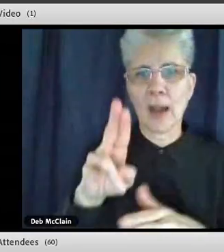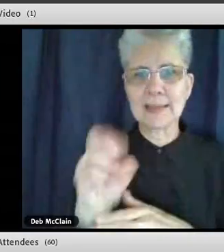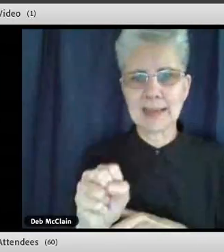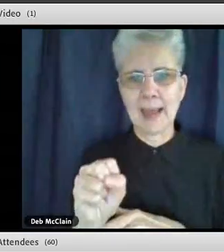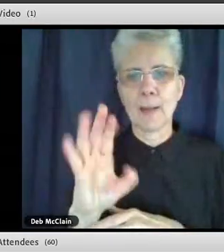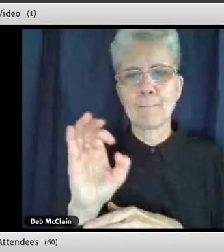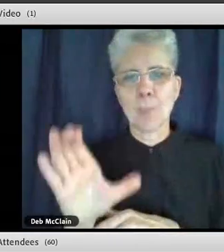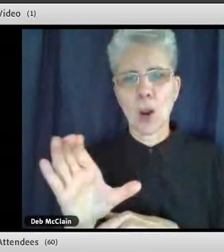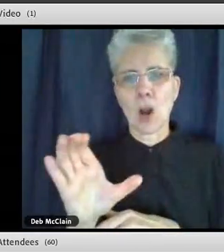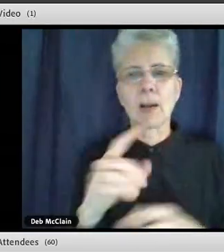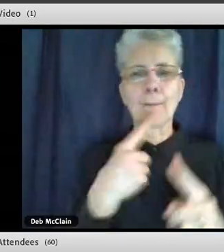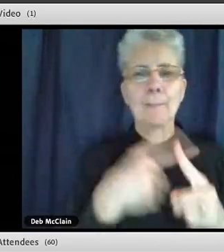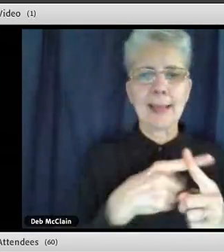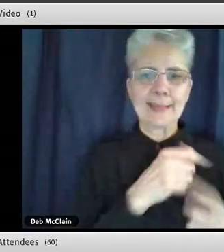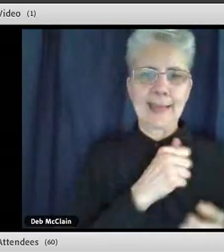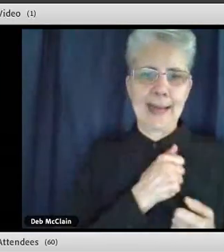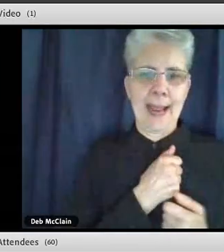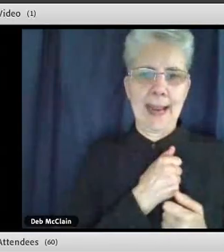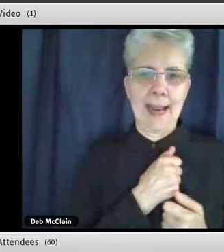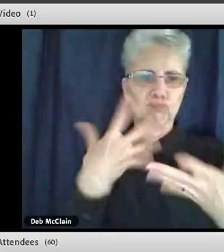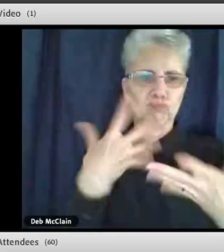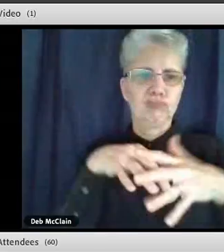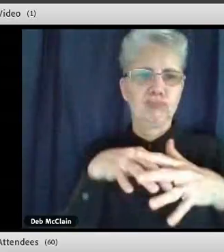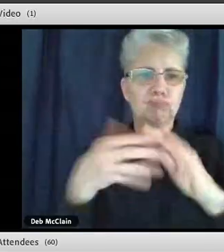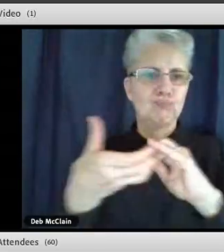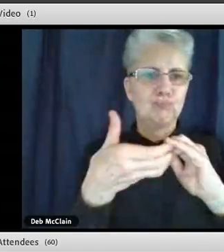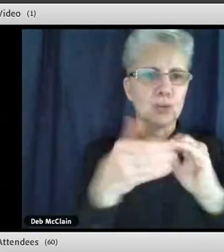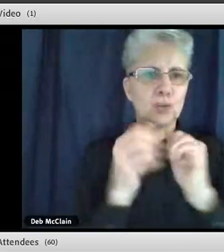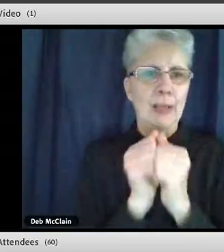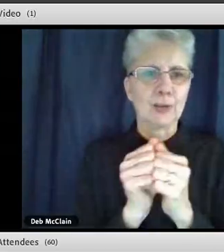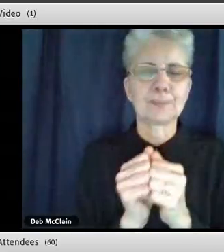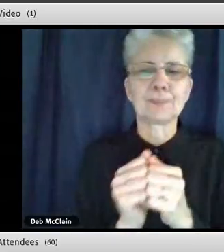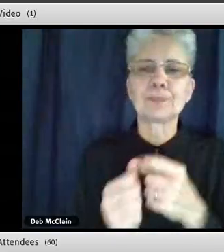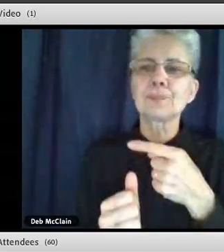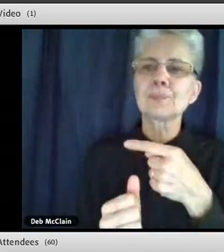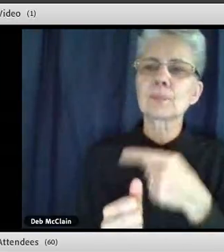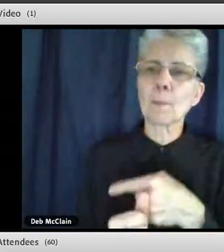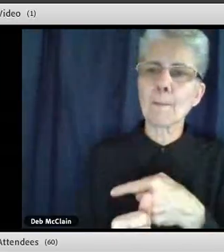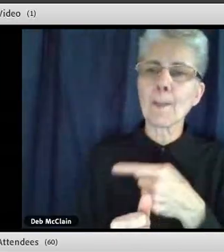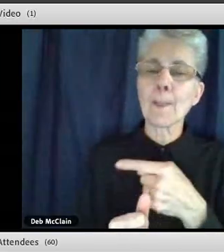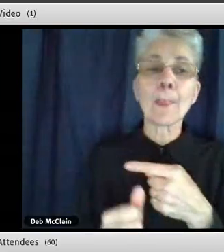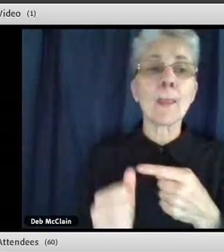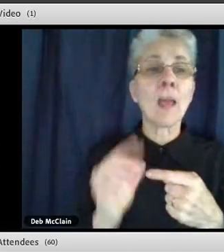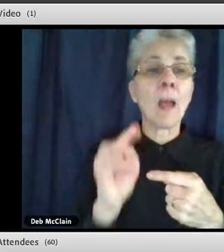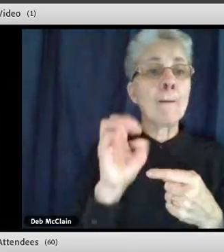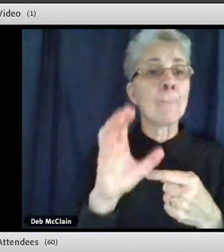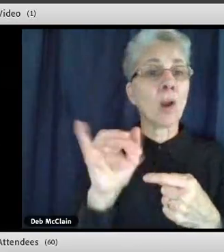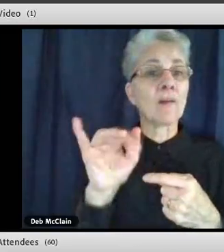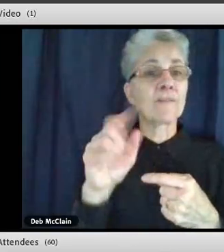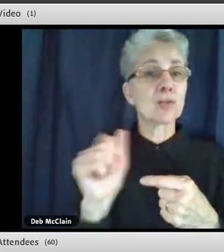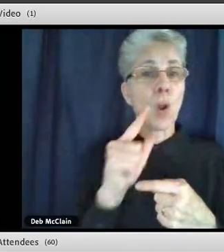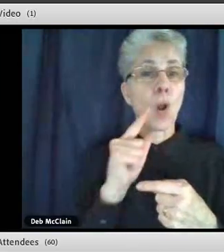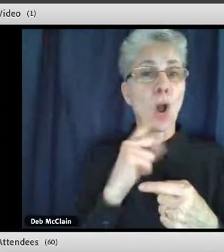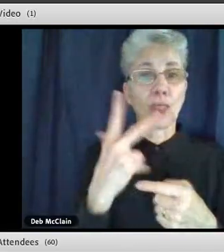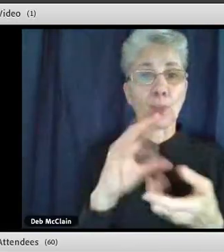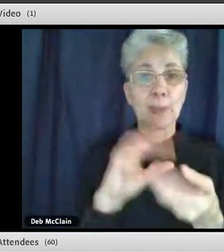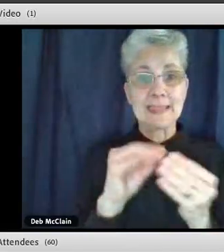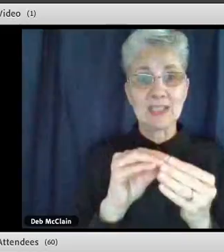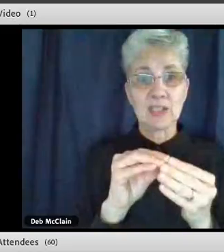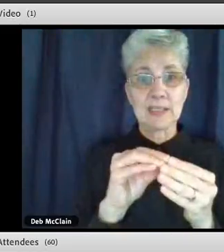Canadian MARC, or CanMARC, in 2000. All MARC fields are 3 digits long,